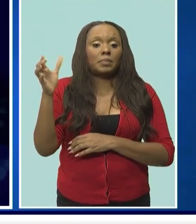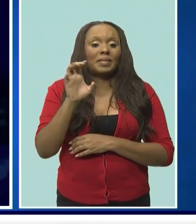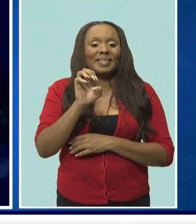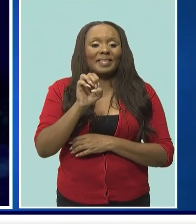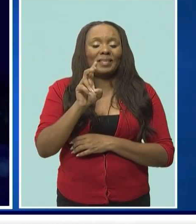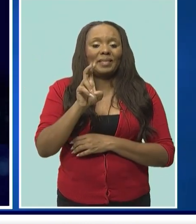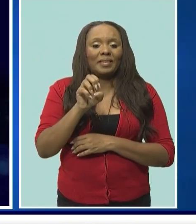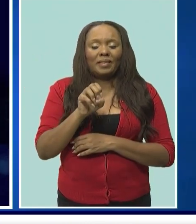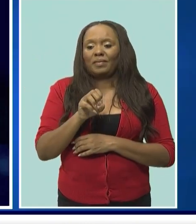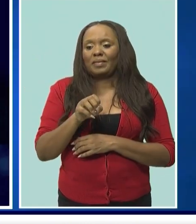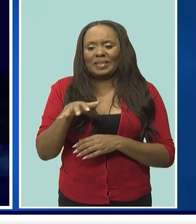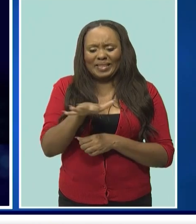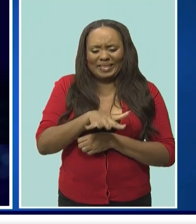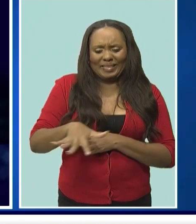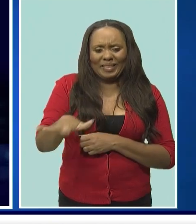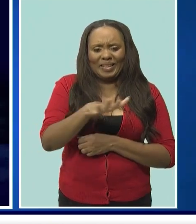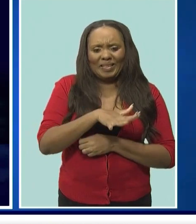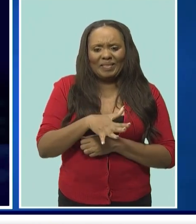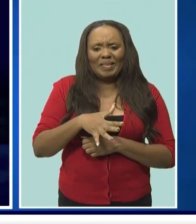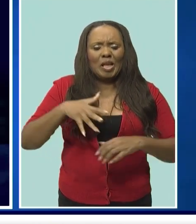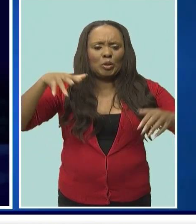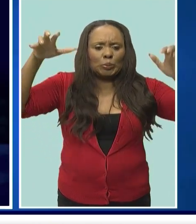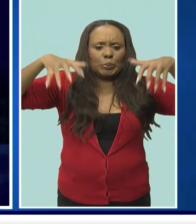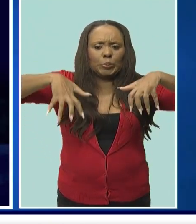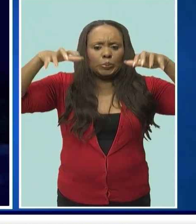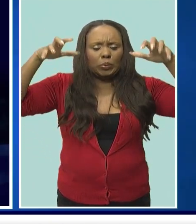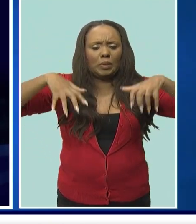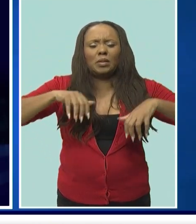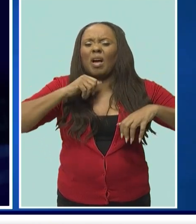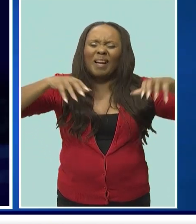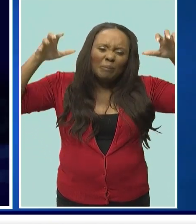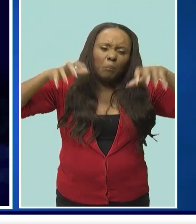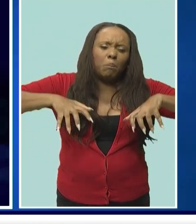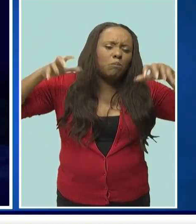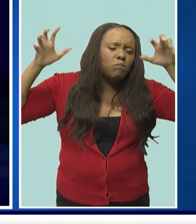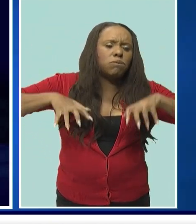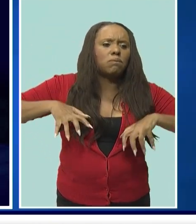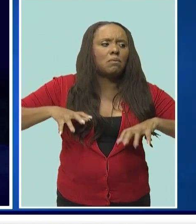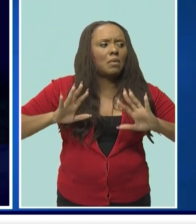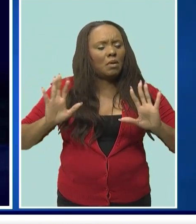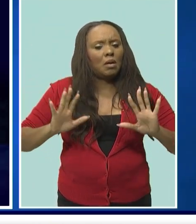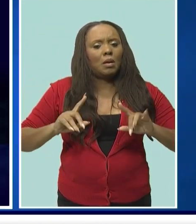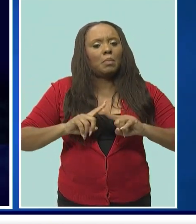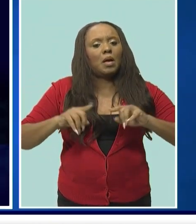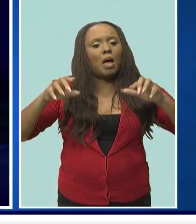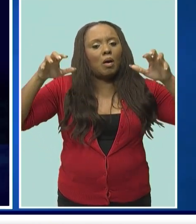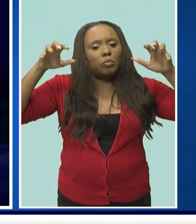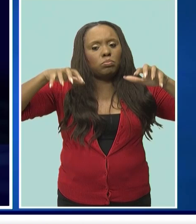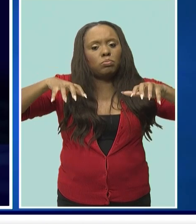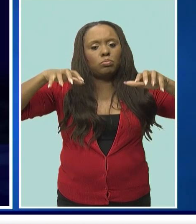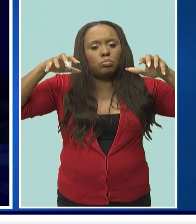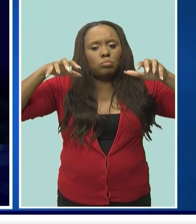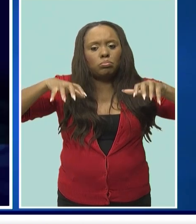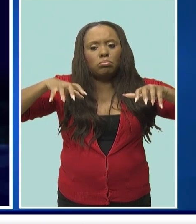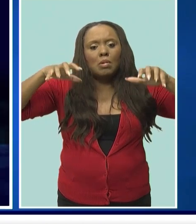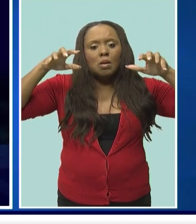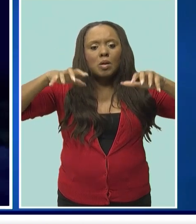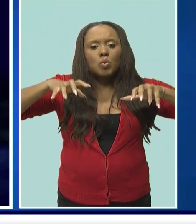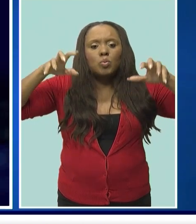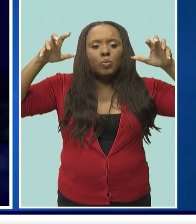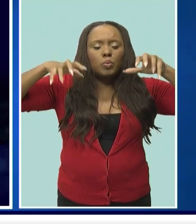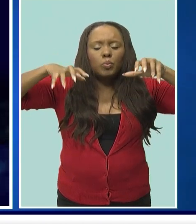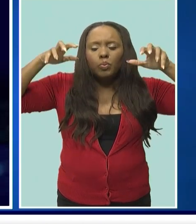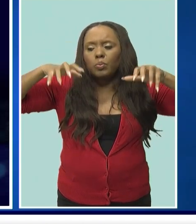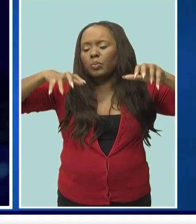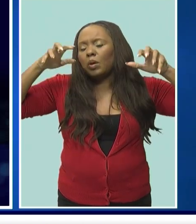rain. Although not exceptionally heavy, it was consistent. And